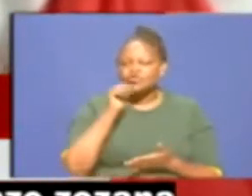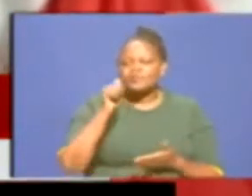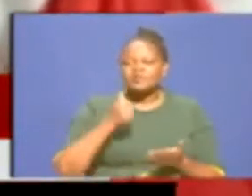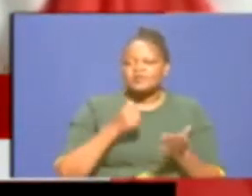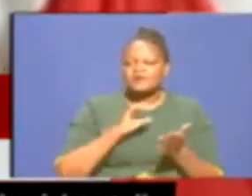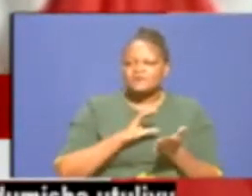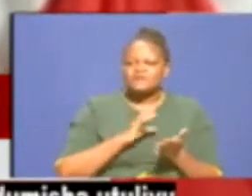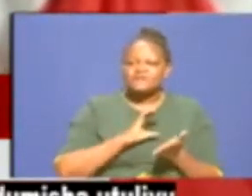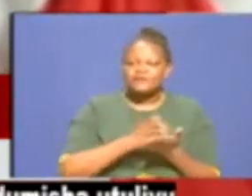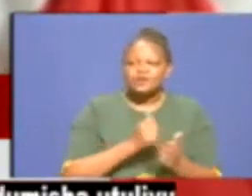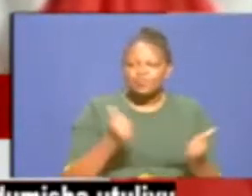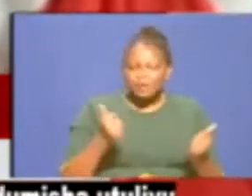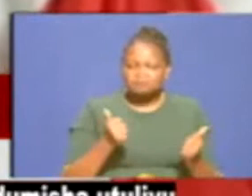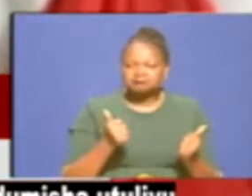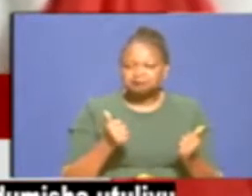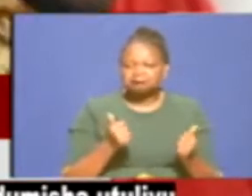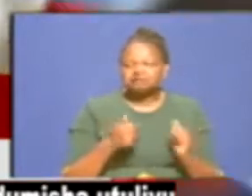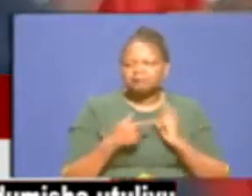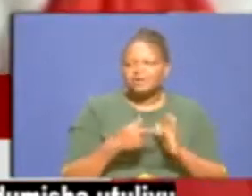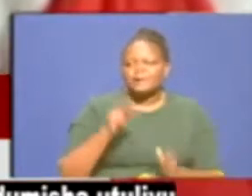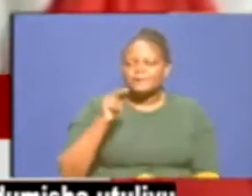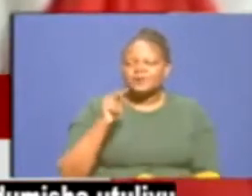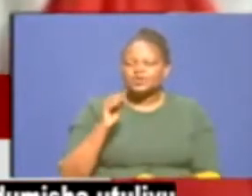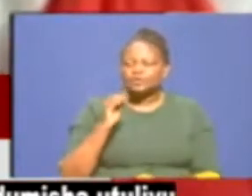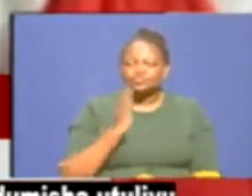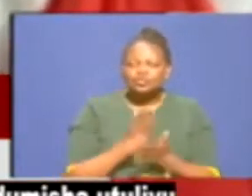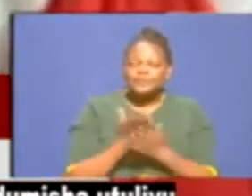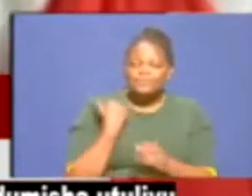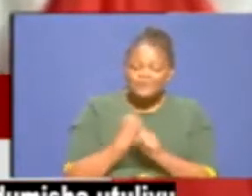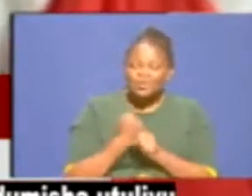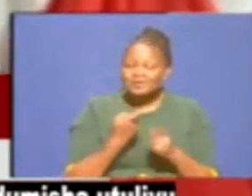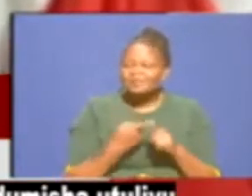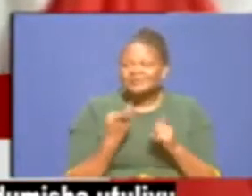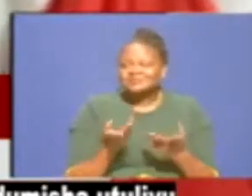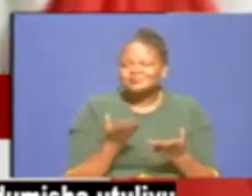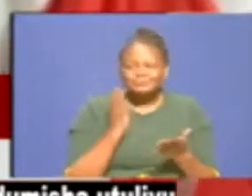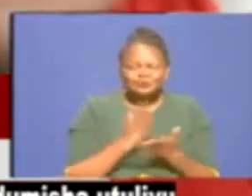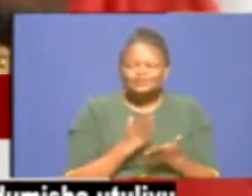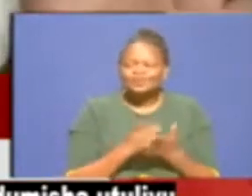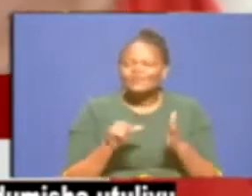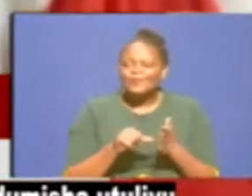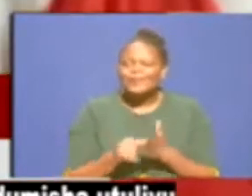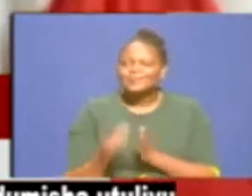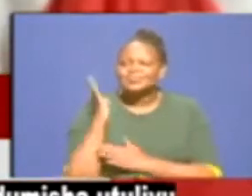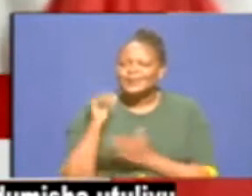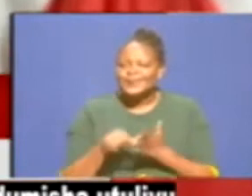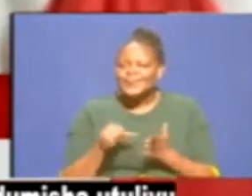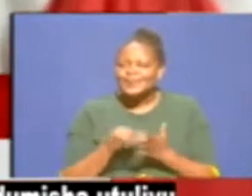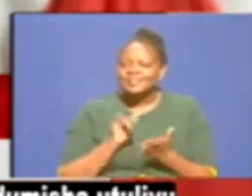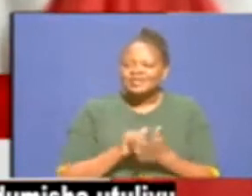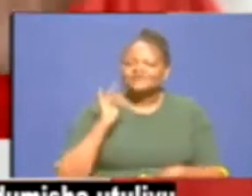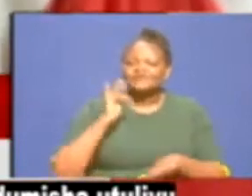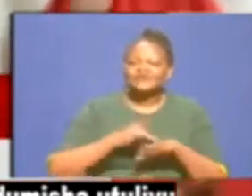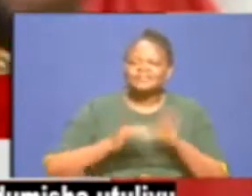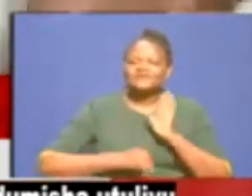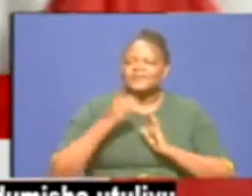what His Excellency the Governor is saying is true. You have been grappling with matters of insecurity, which has hampered development.